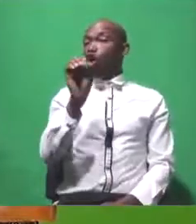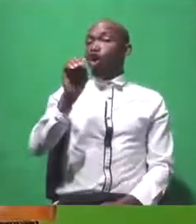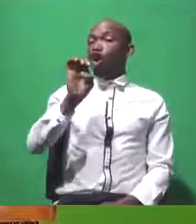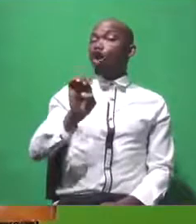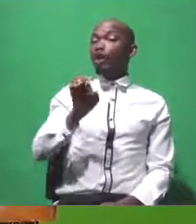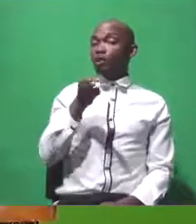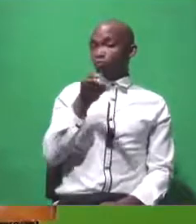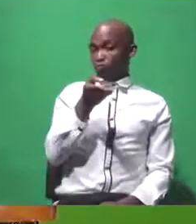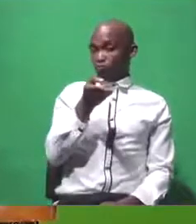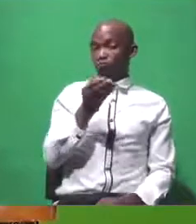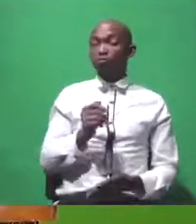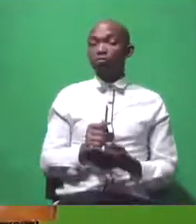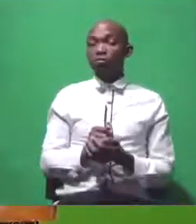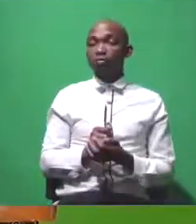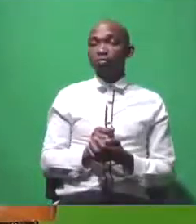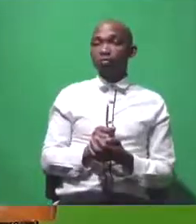venture